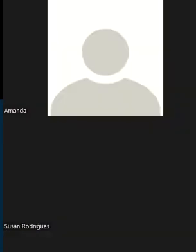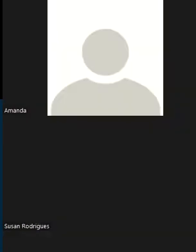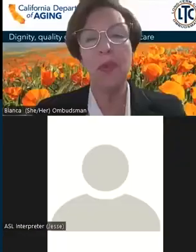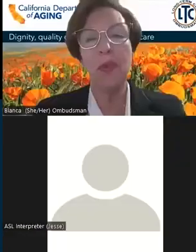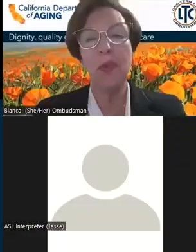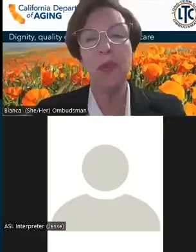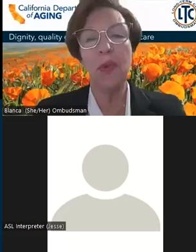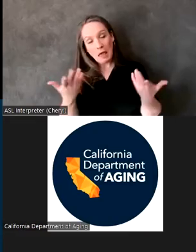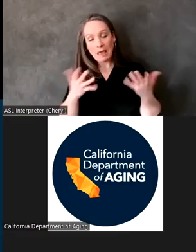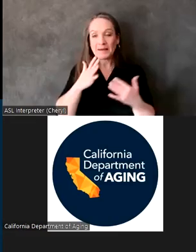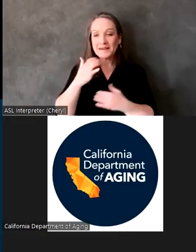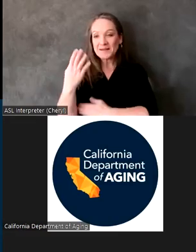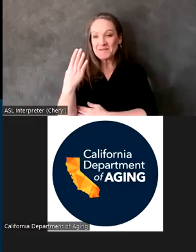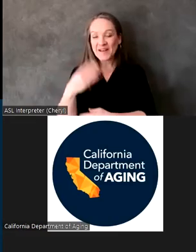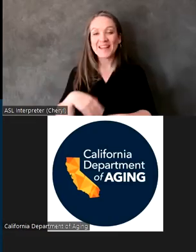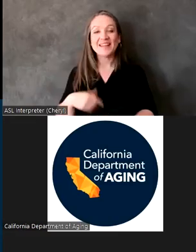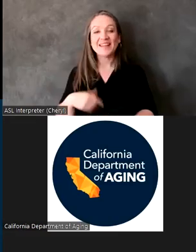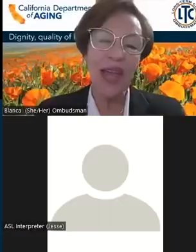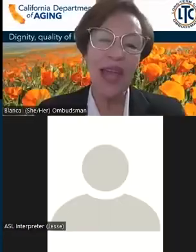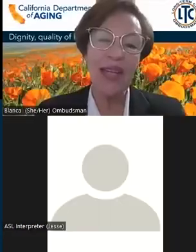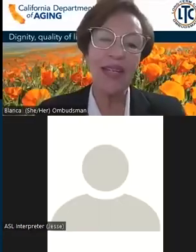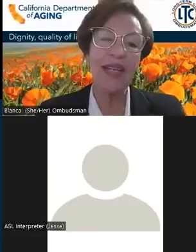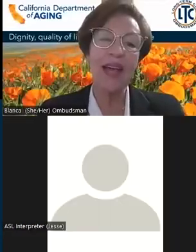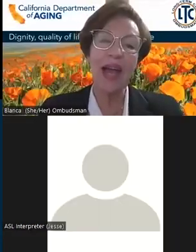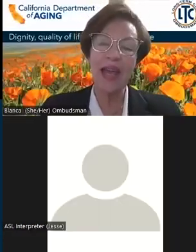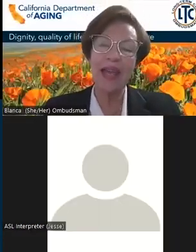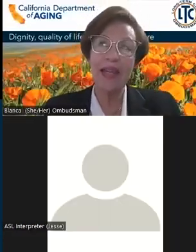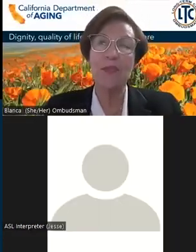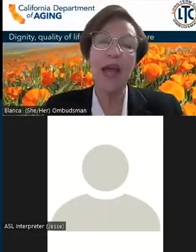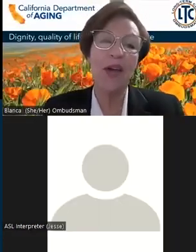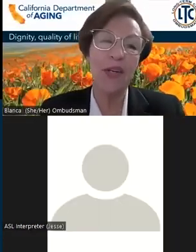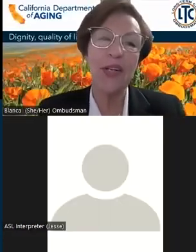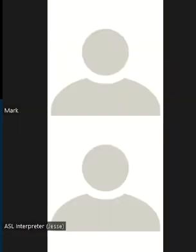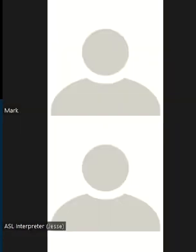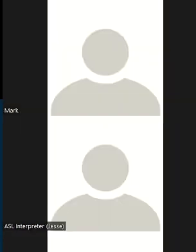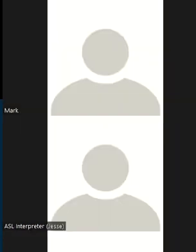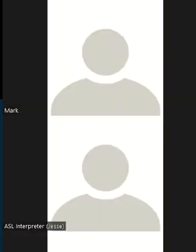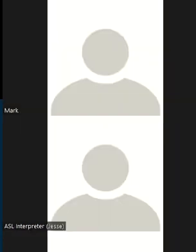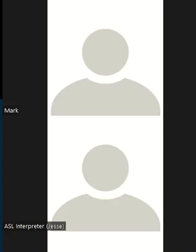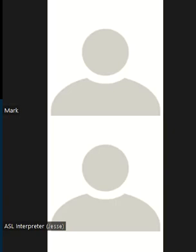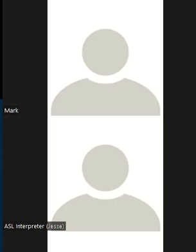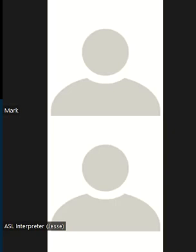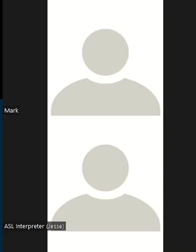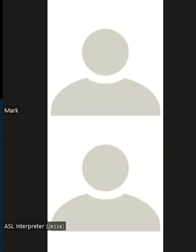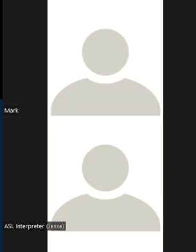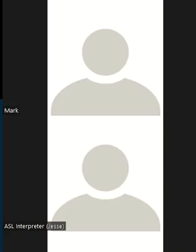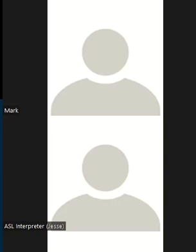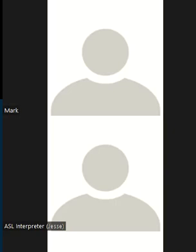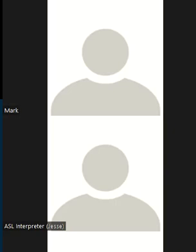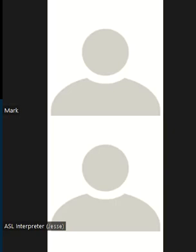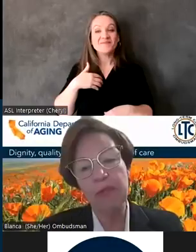or good morning rather. I'm Blanca Castro, and it is my honor and privilege to